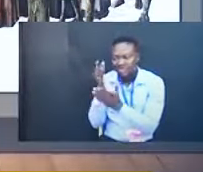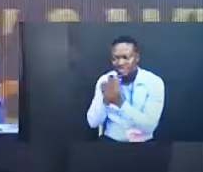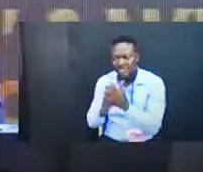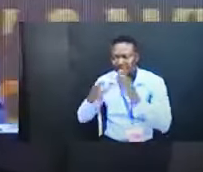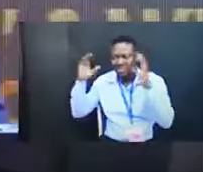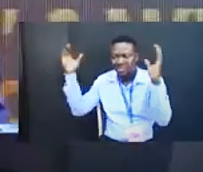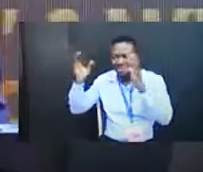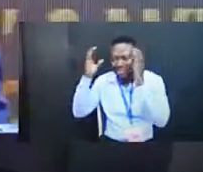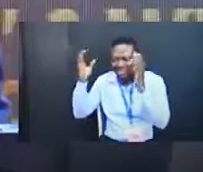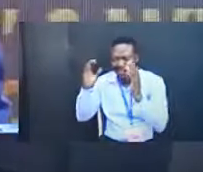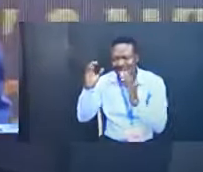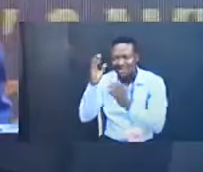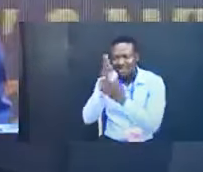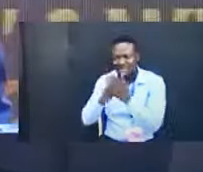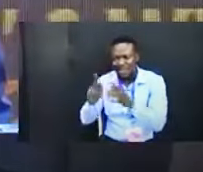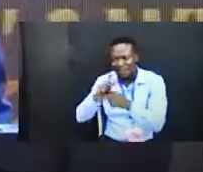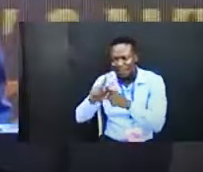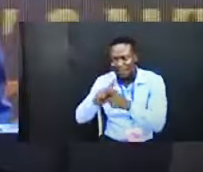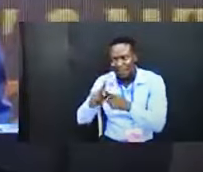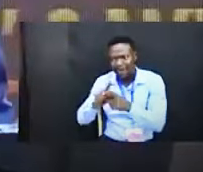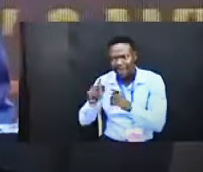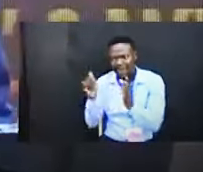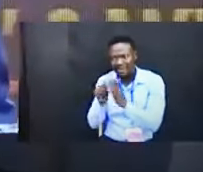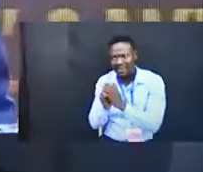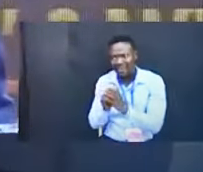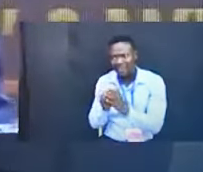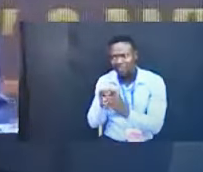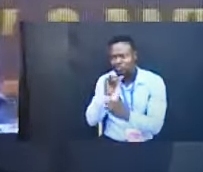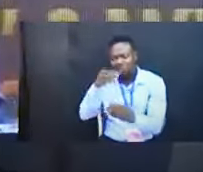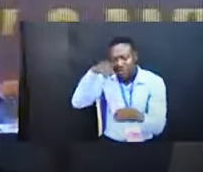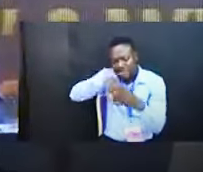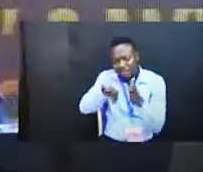and practices not rooted in Scripture.